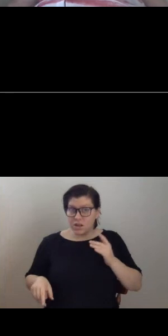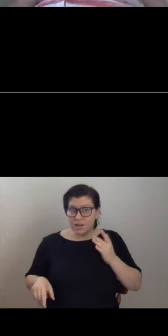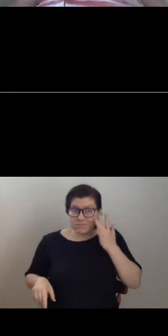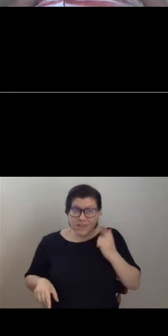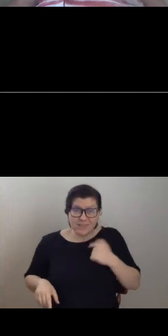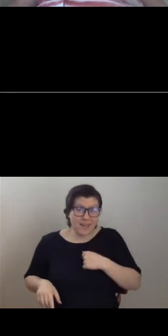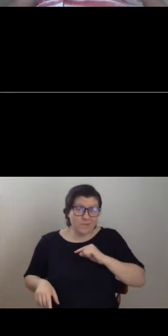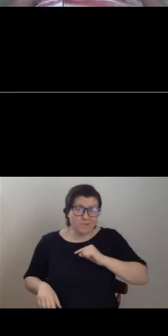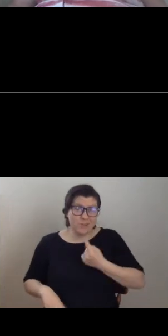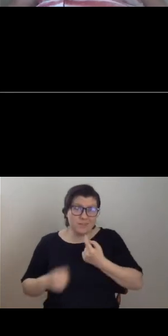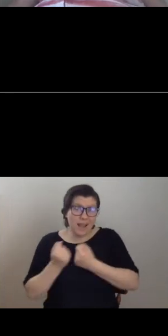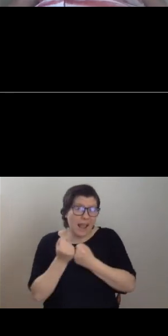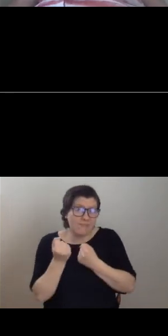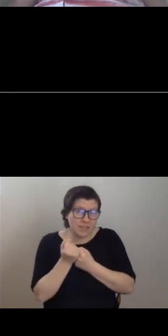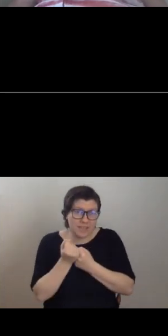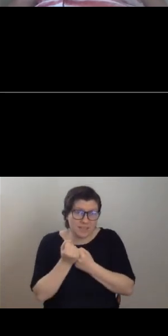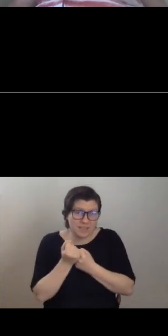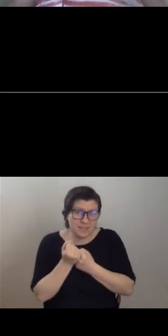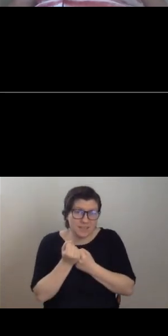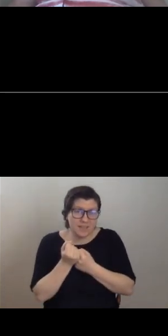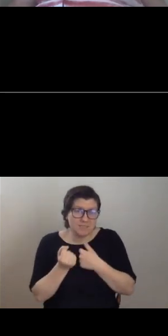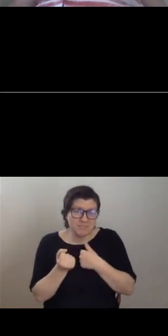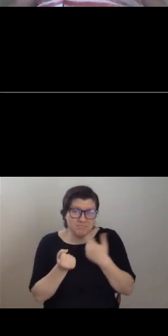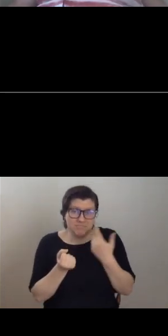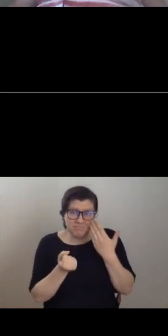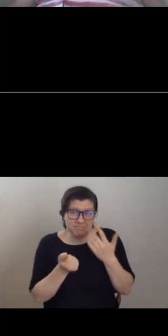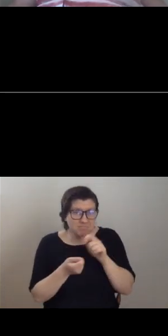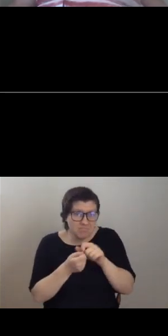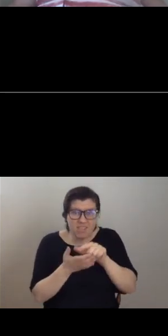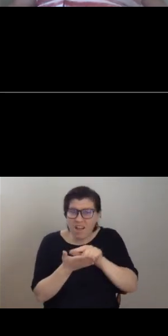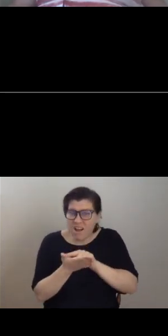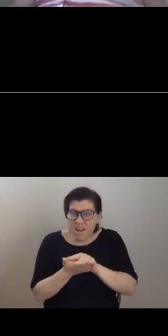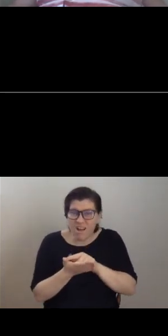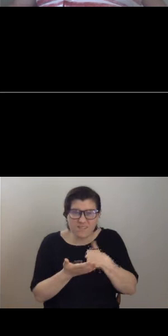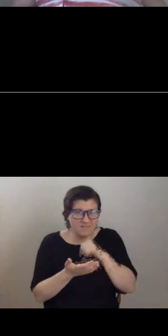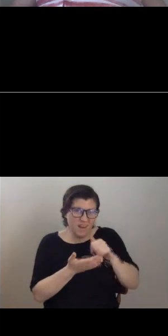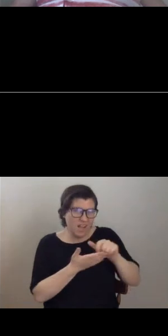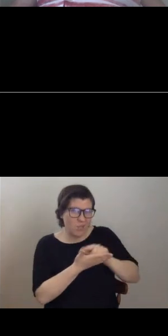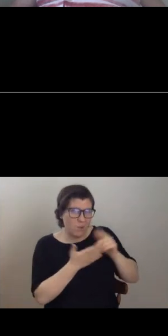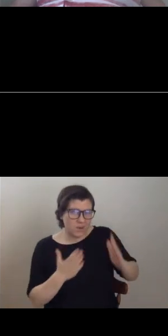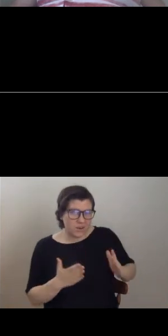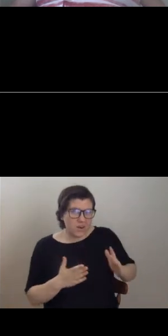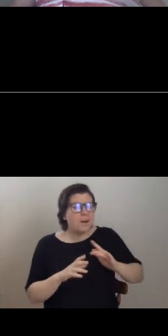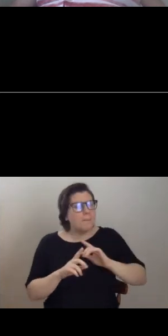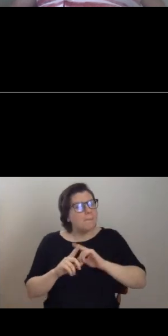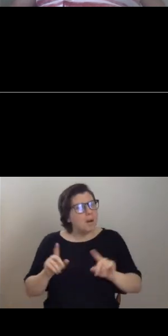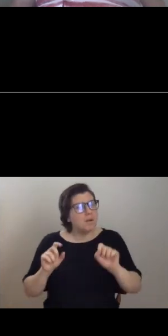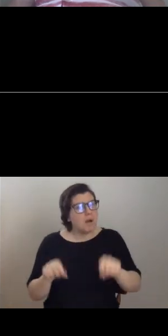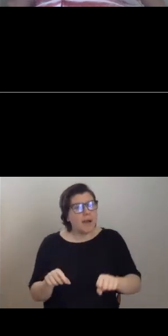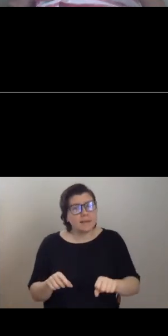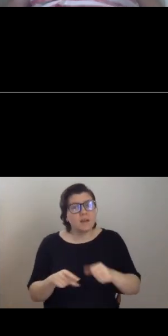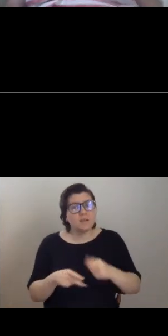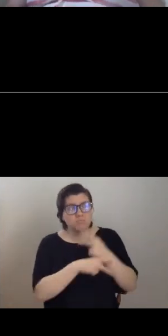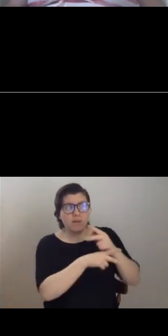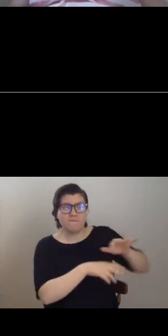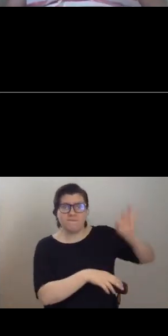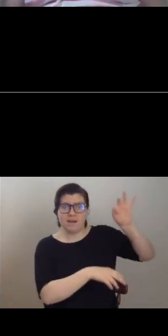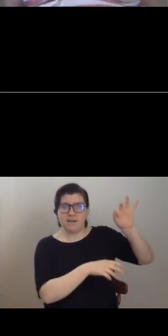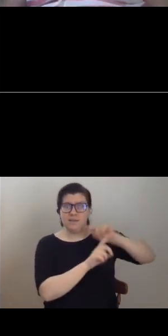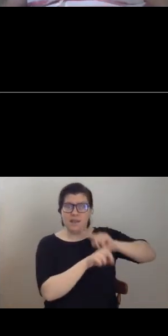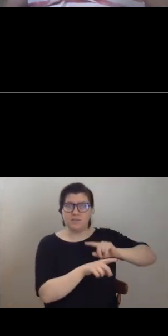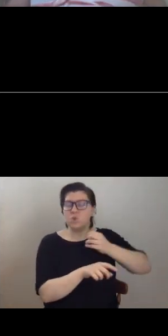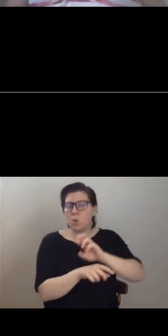an advocate, I don't know specific laws sometimes, but I can find that answer out or connect you with